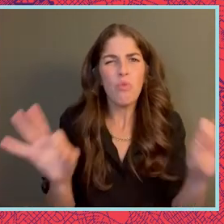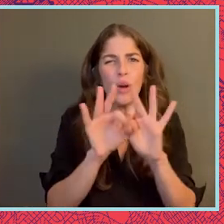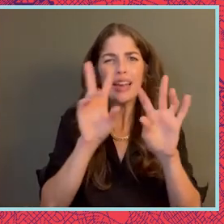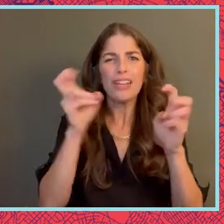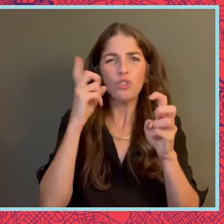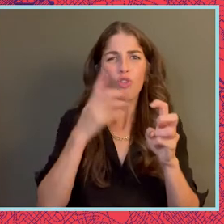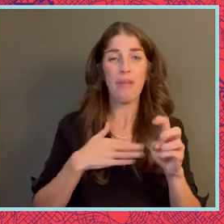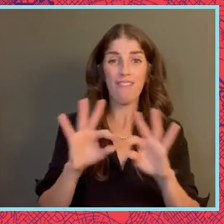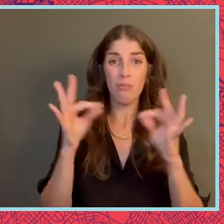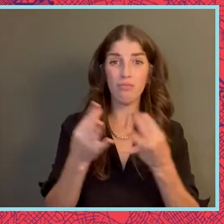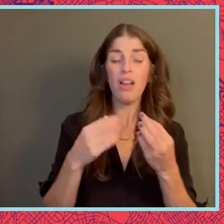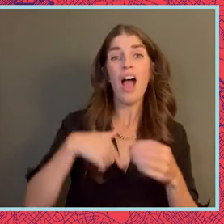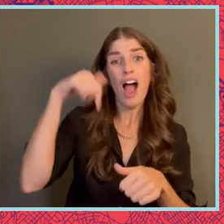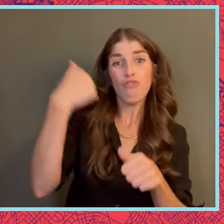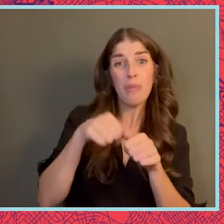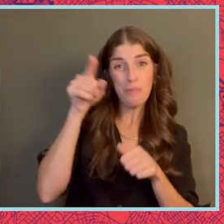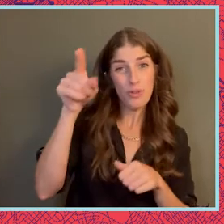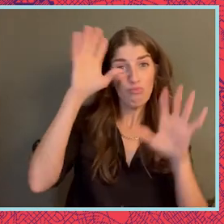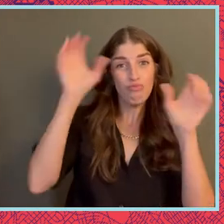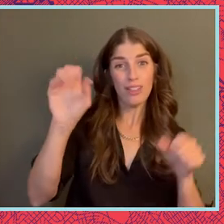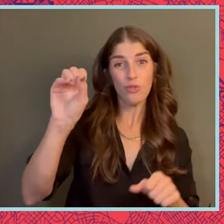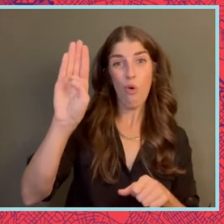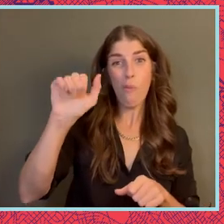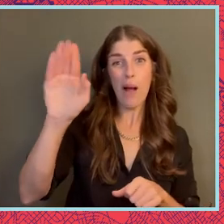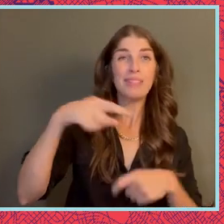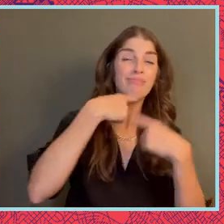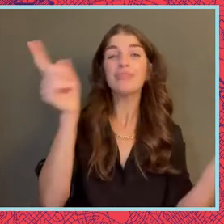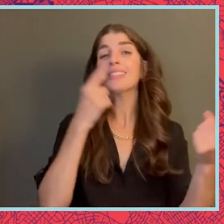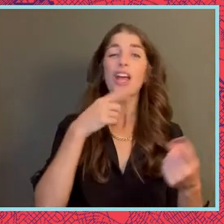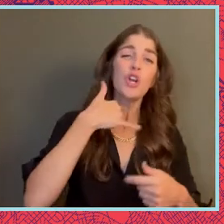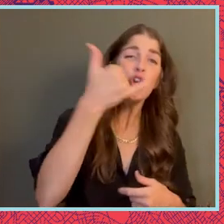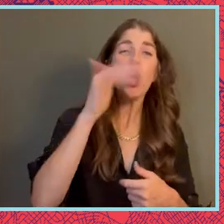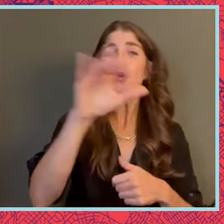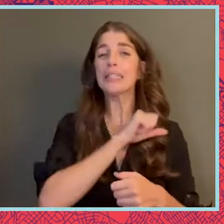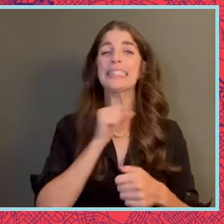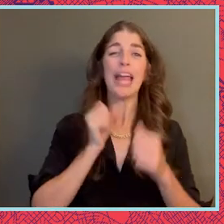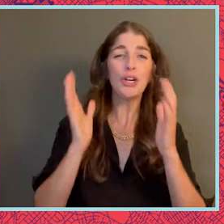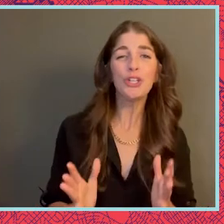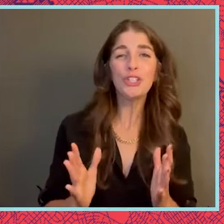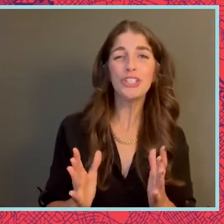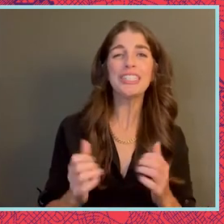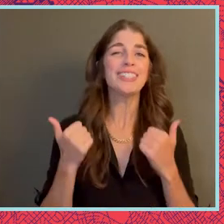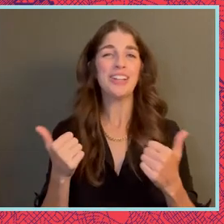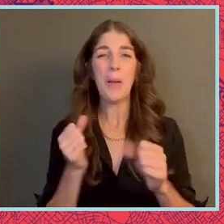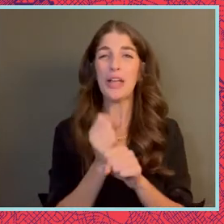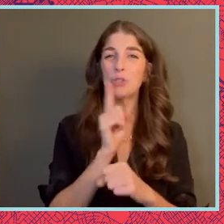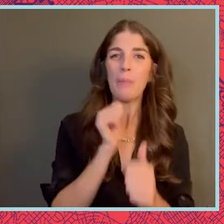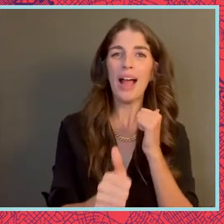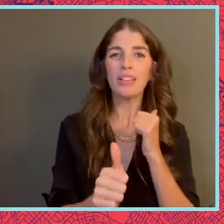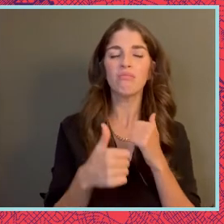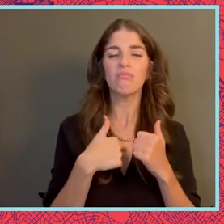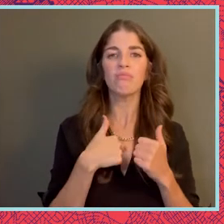for my family. And I wanted to advocate for that. And when the call to action from President Obama was call your senator. To ensure that